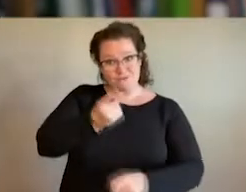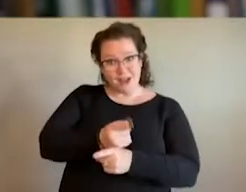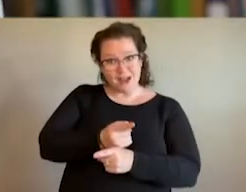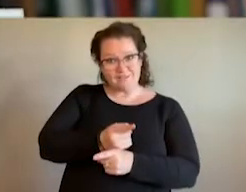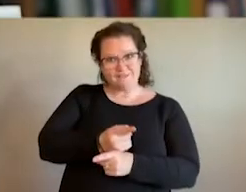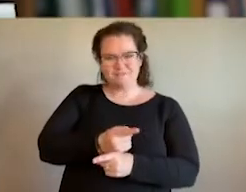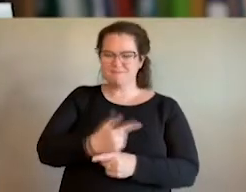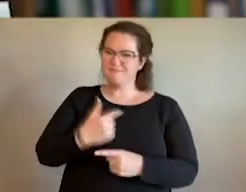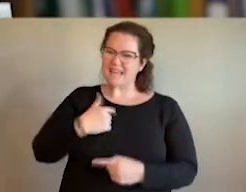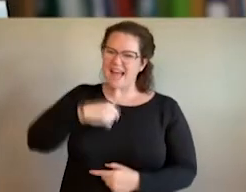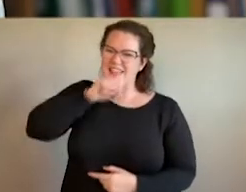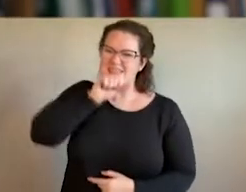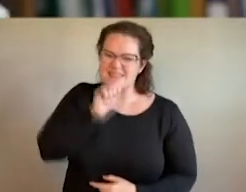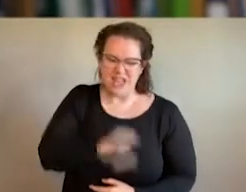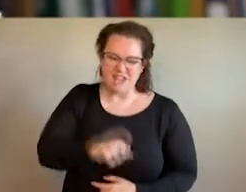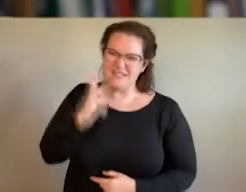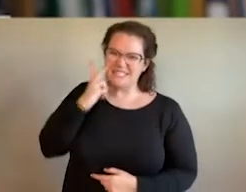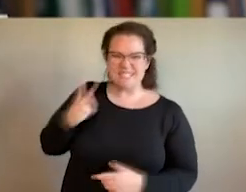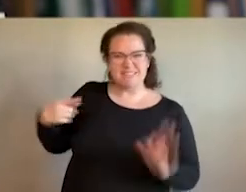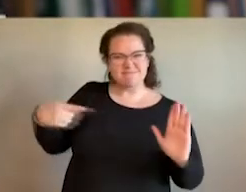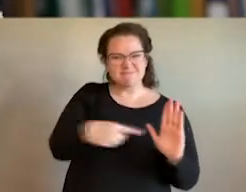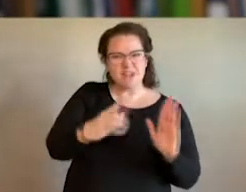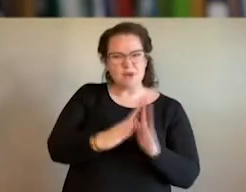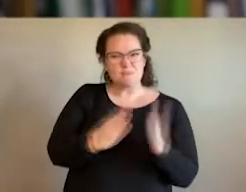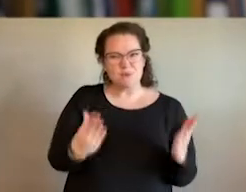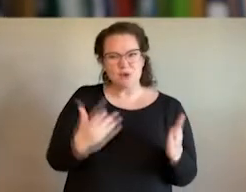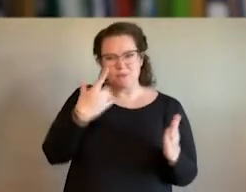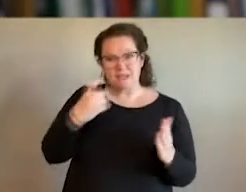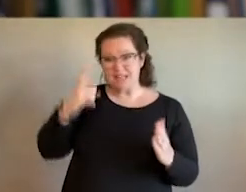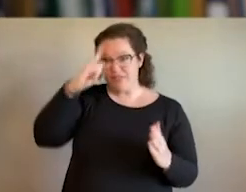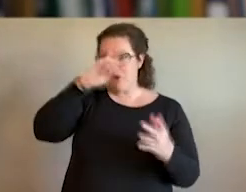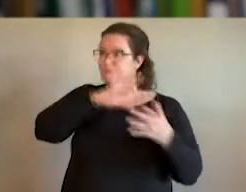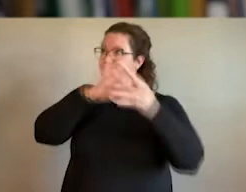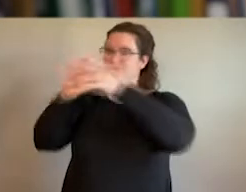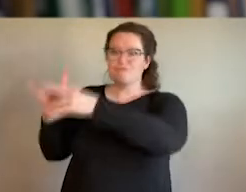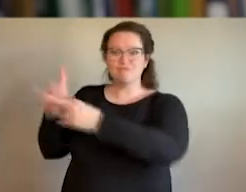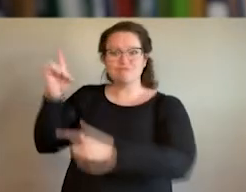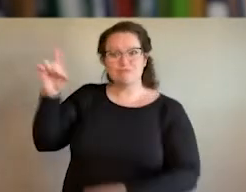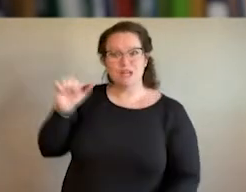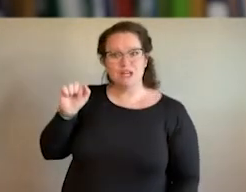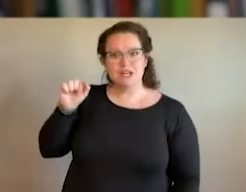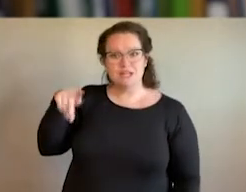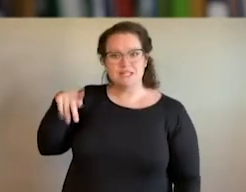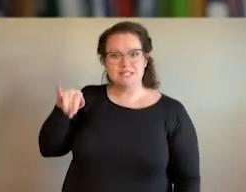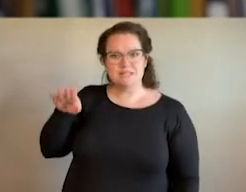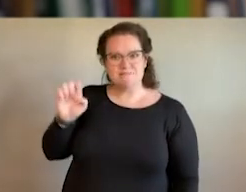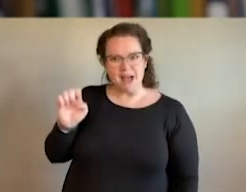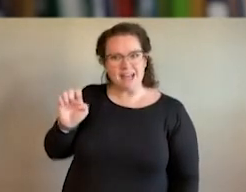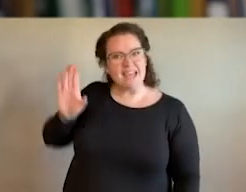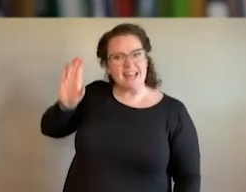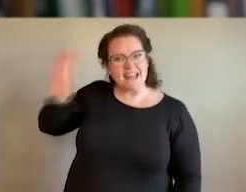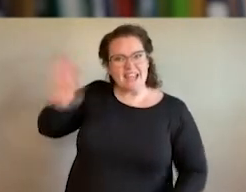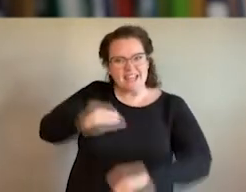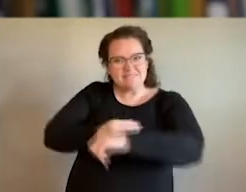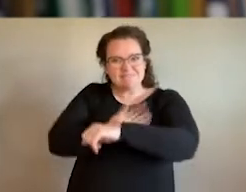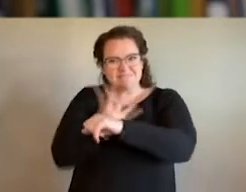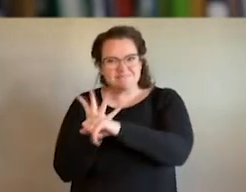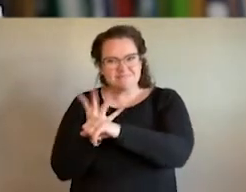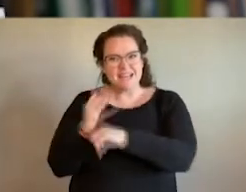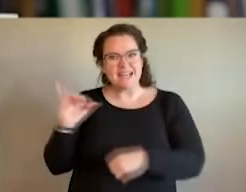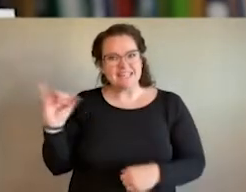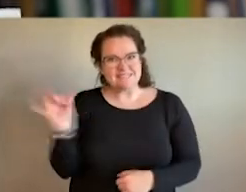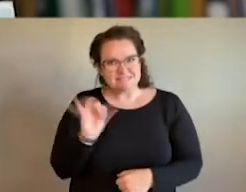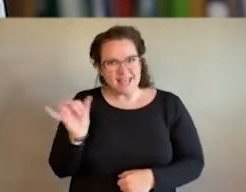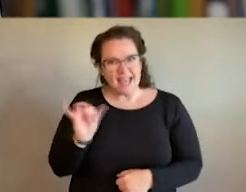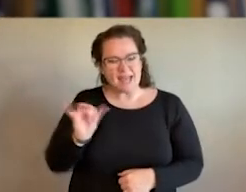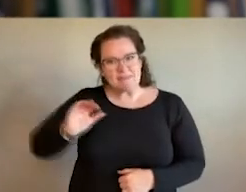I loved being able to see this because it really made me think about Spike at that zoo and those quills that he had that were exactly like the ones